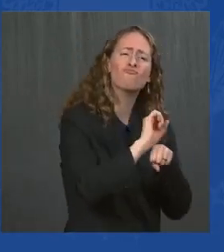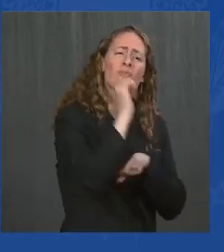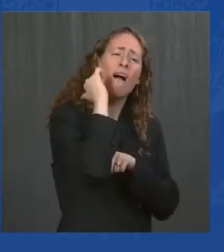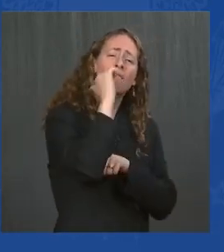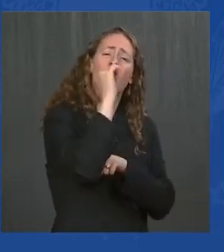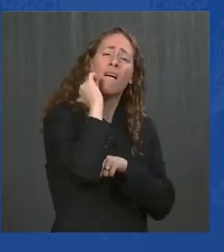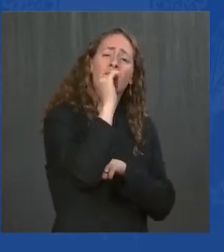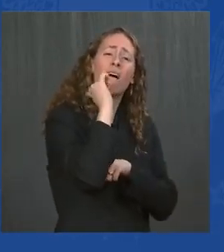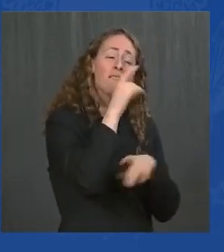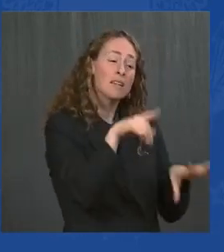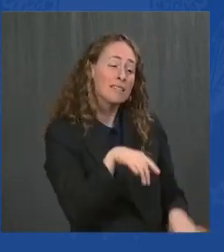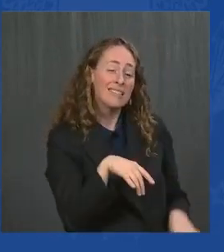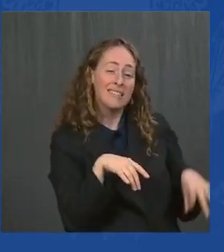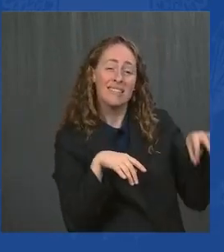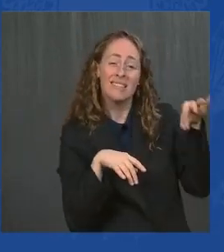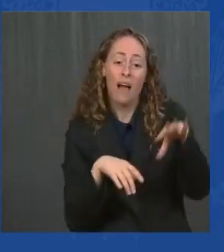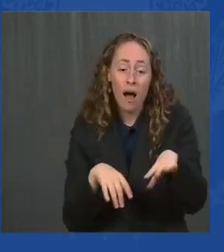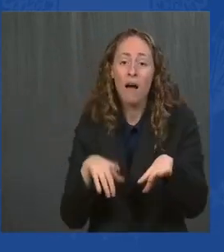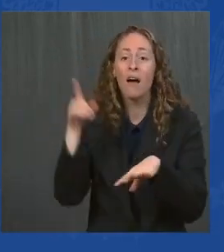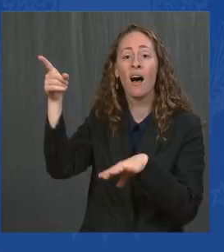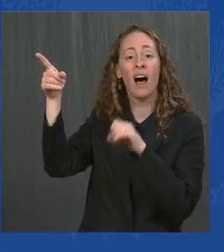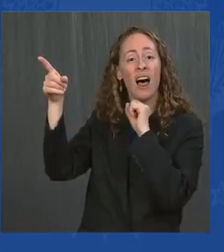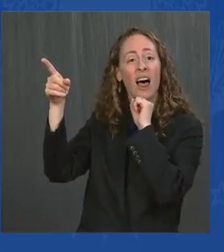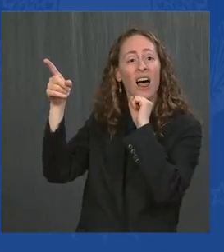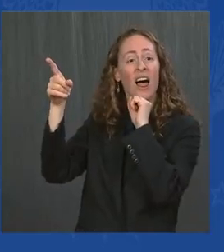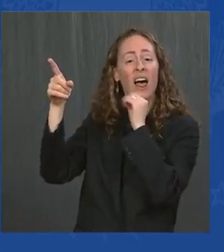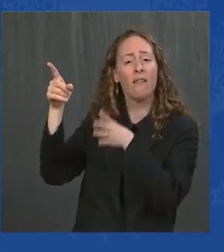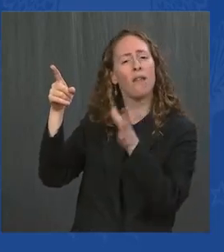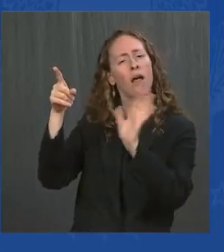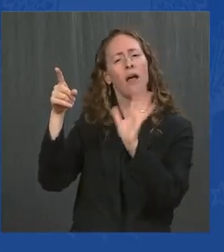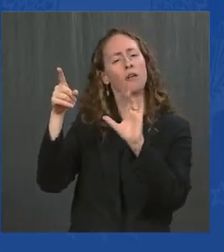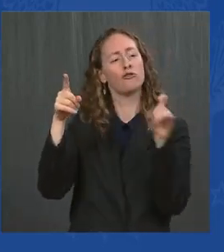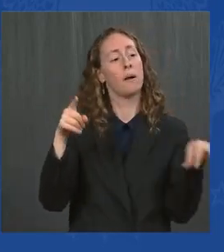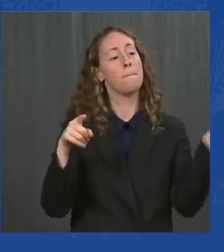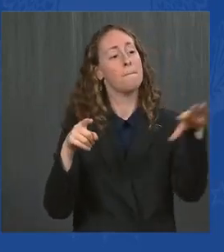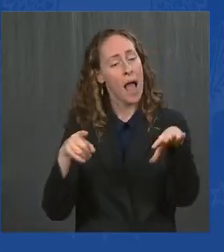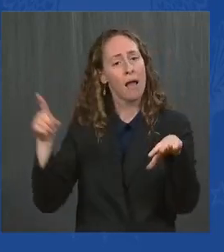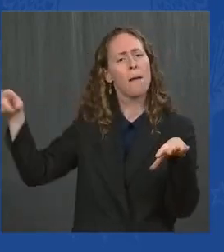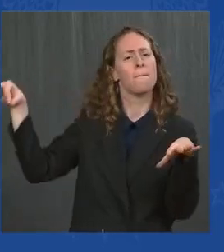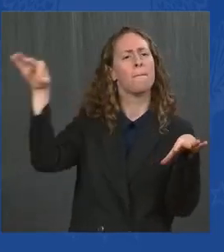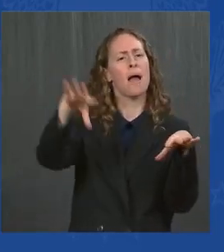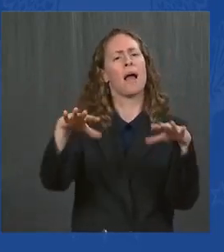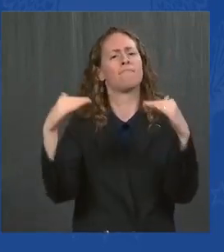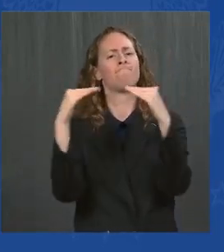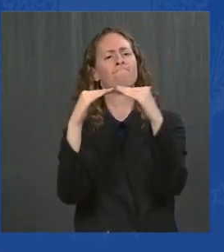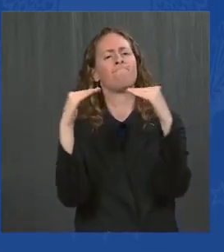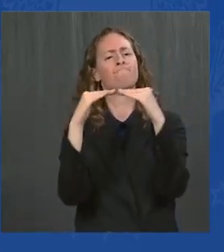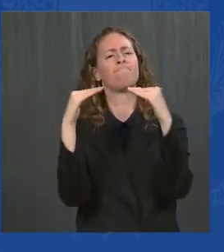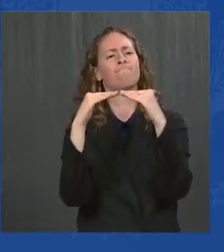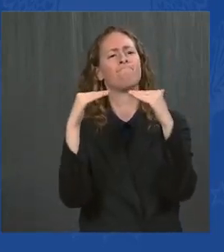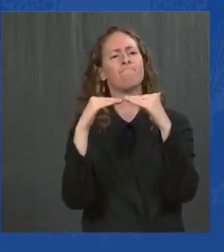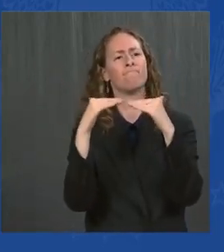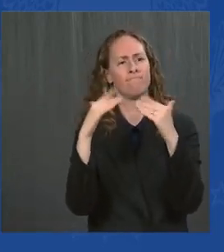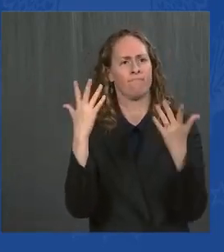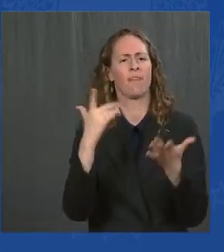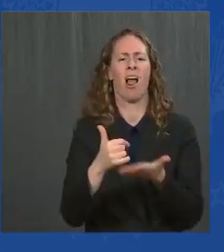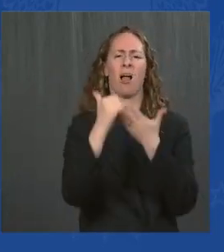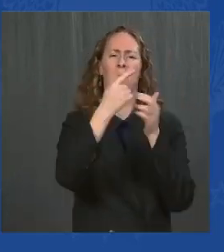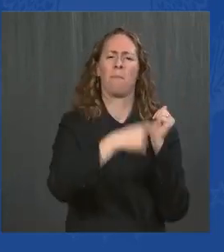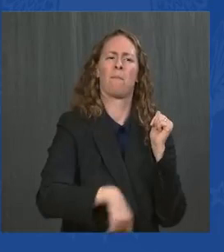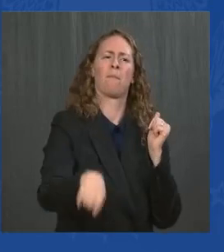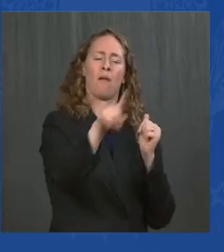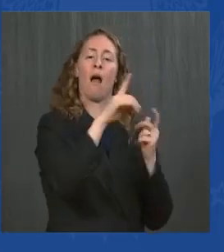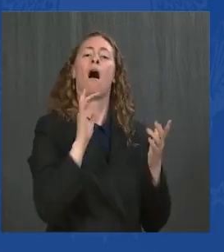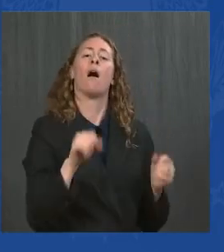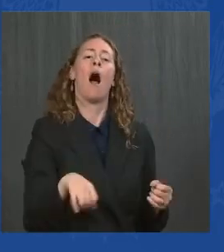use the money we collect from the tax cuts to give tax cuts to middle-class families, to make it easier to raise kids,